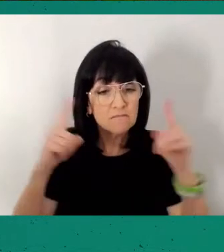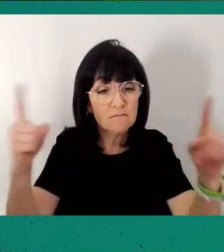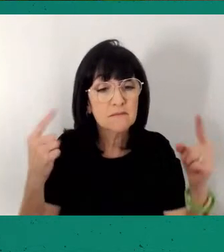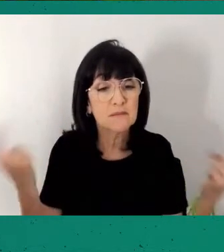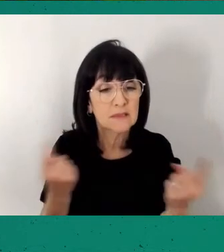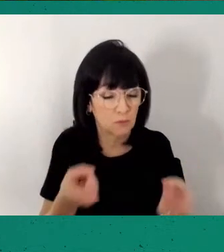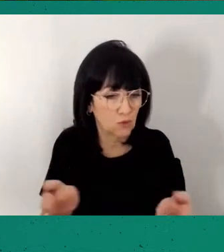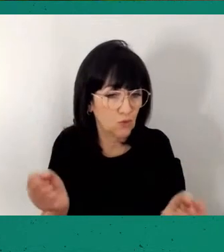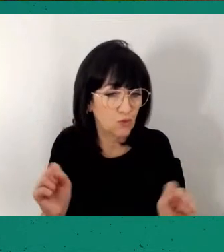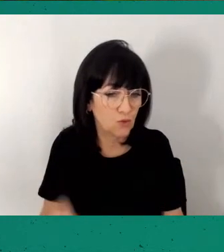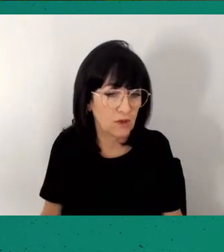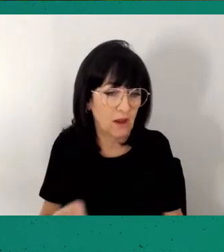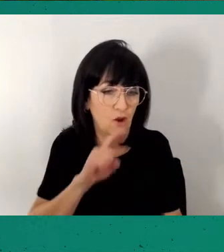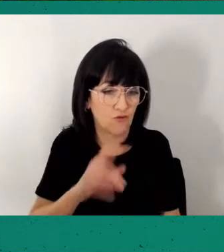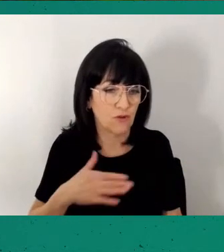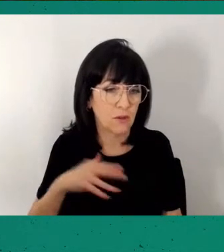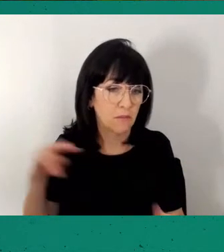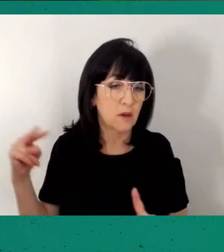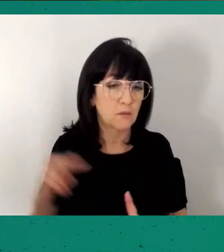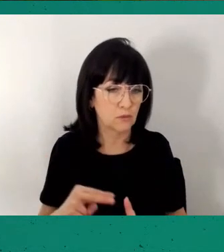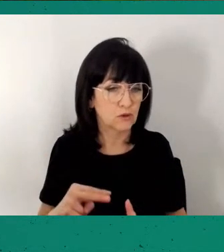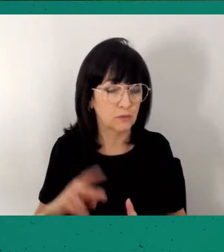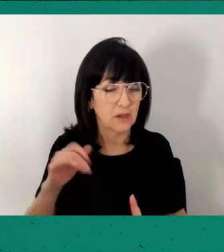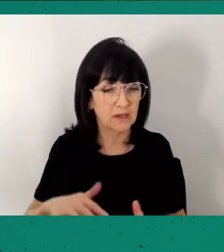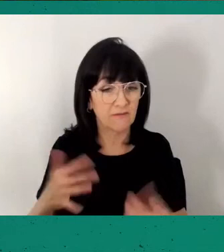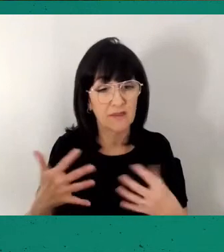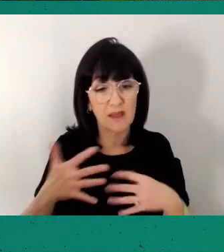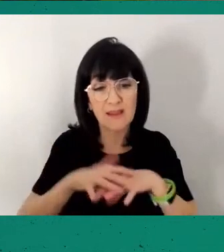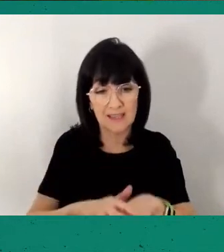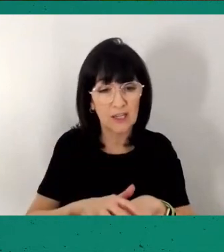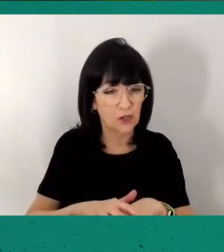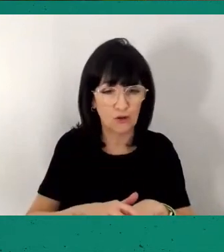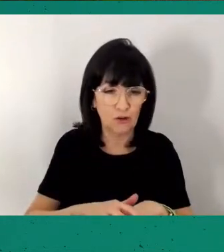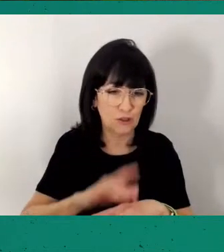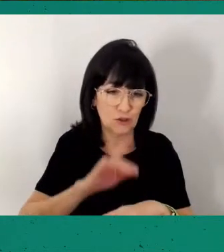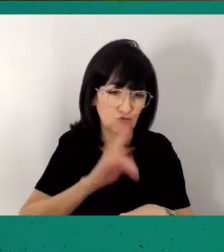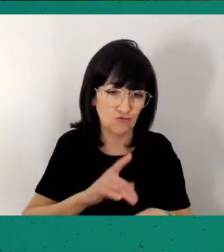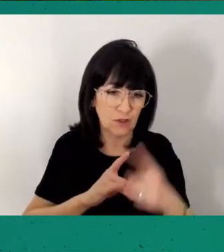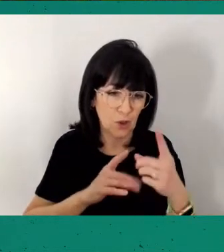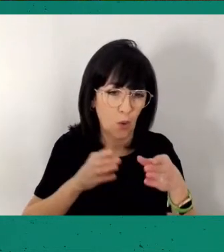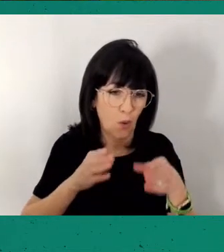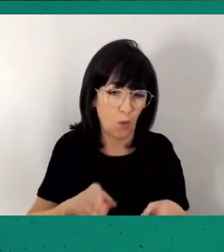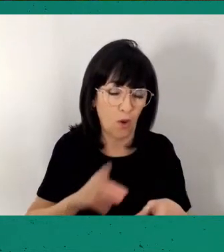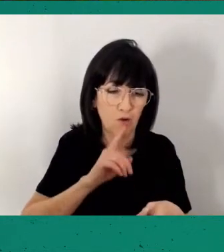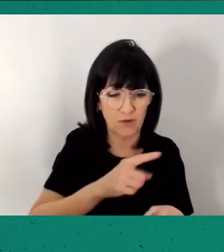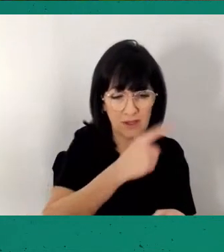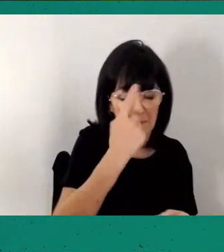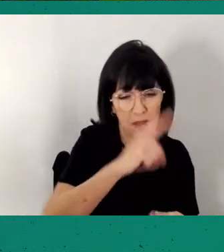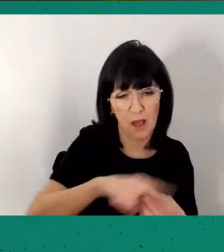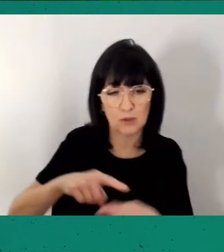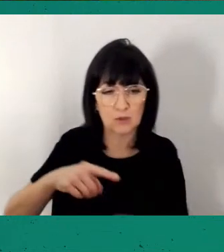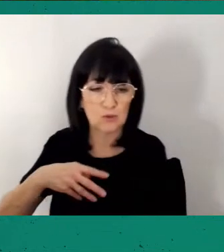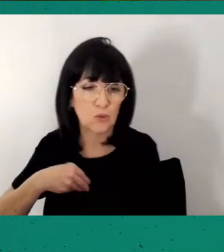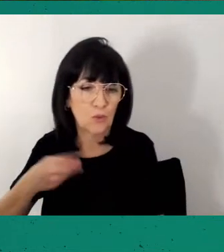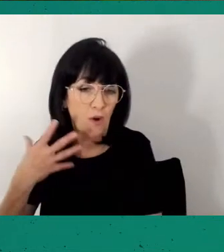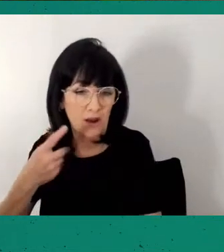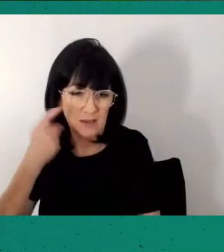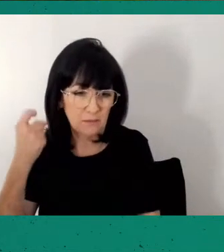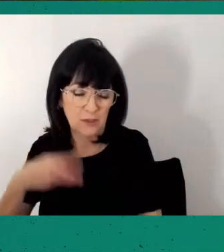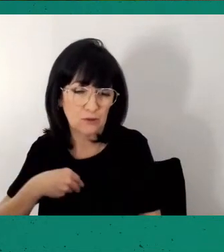my perspective, really, integration is basically one way. It's from black to white, because whites did not really want